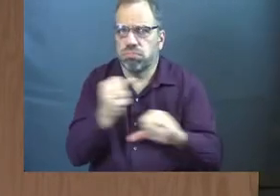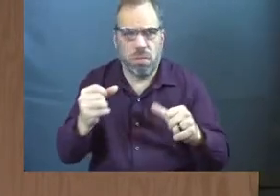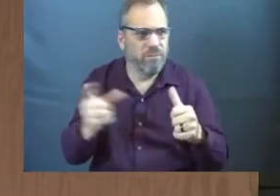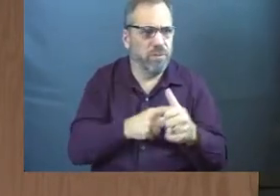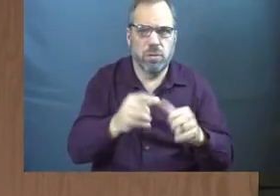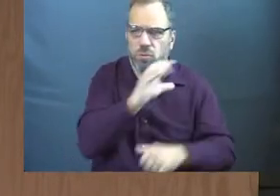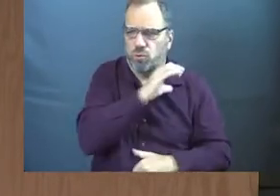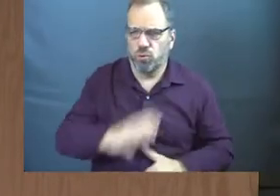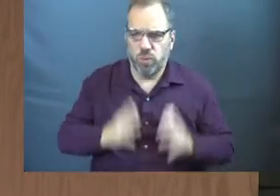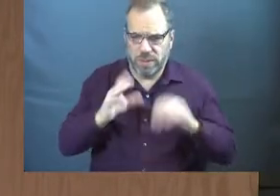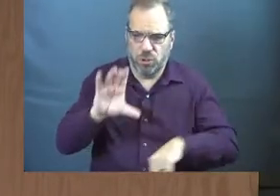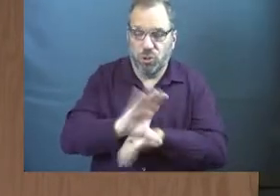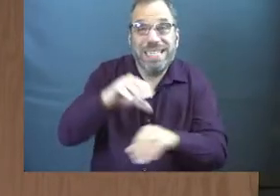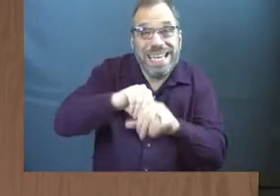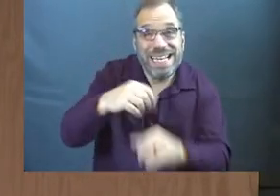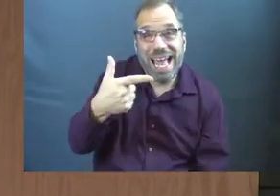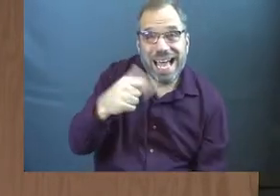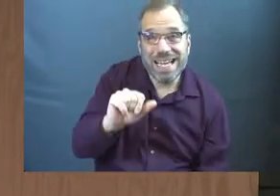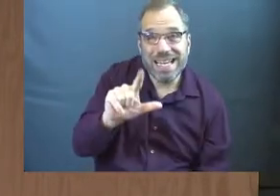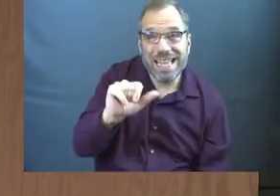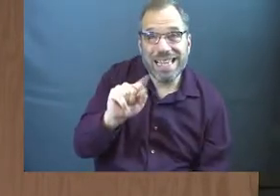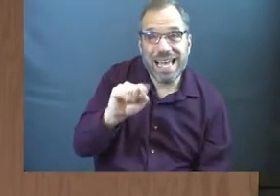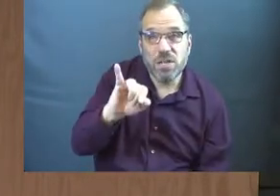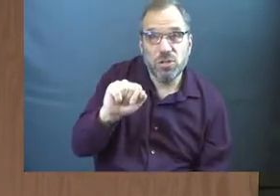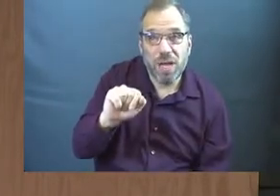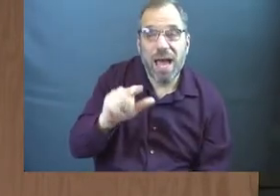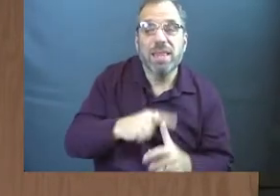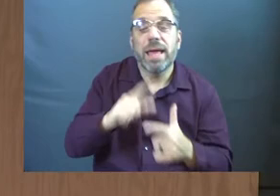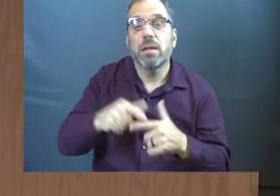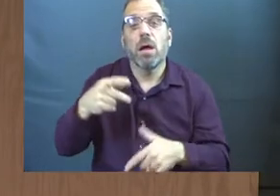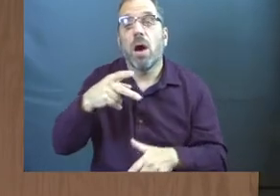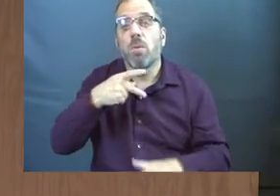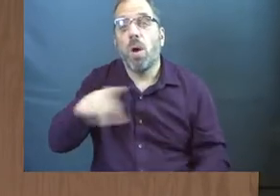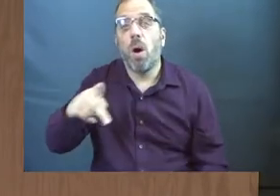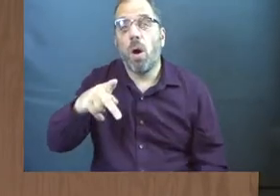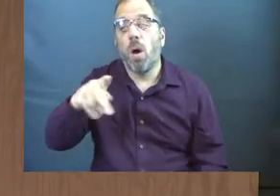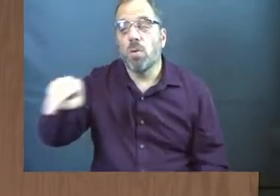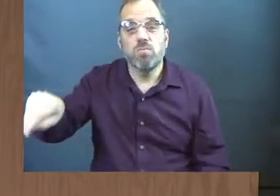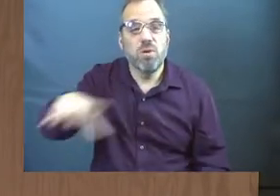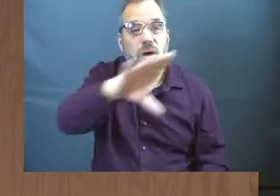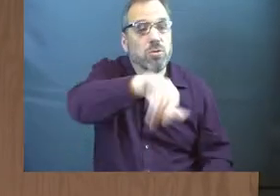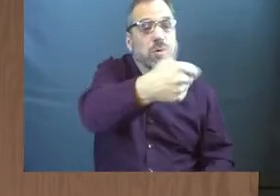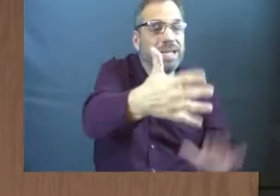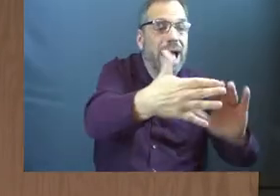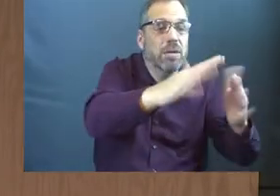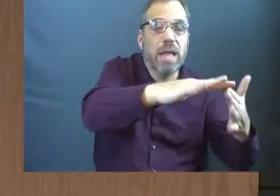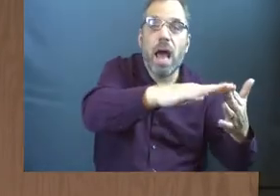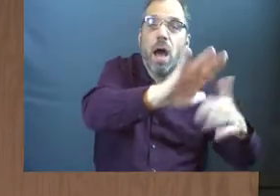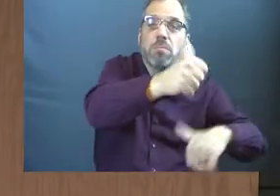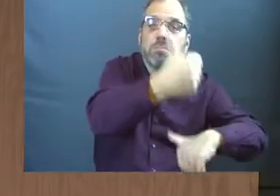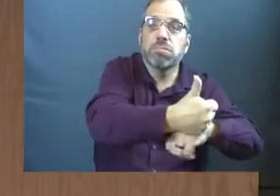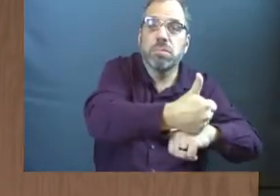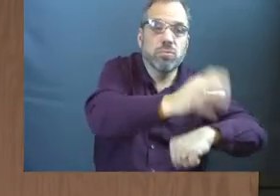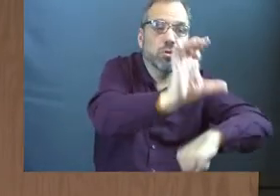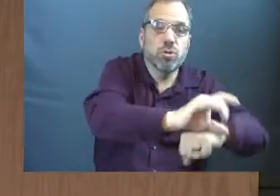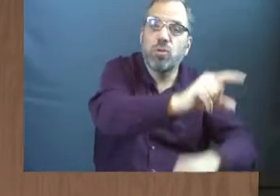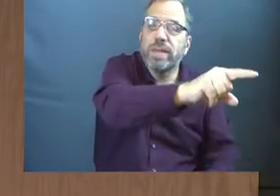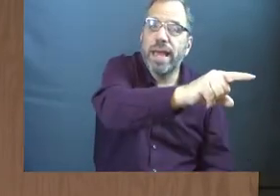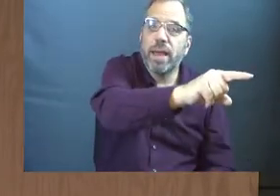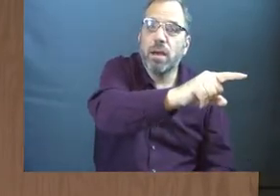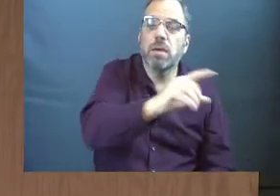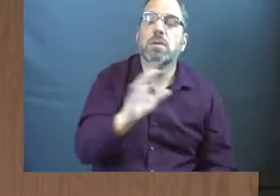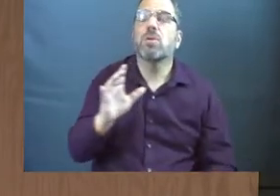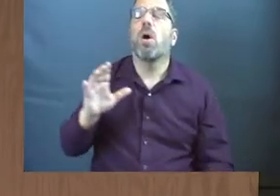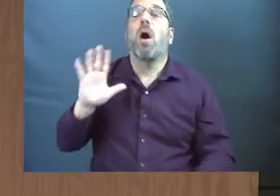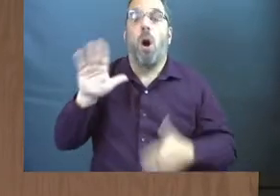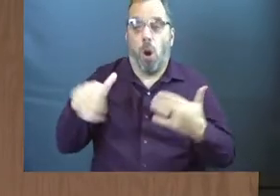the very first Christian church in Galatia. And then Paul moved on. He had to move on to the next town to plant the next church. And